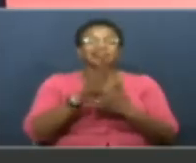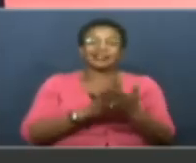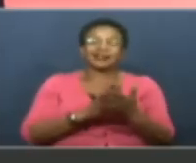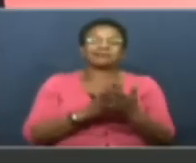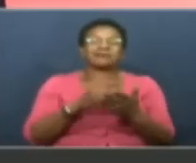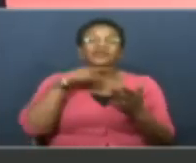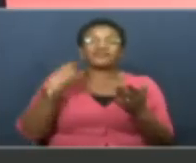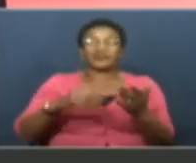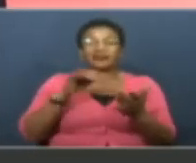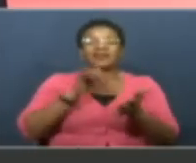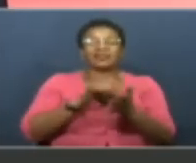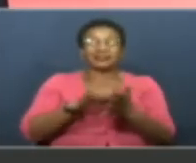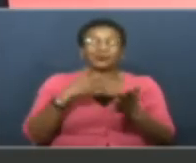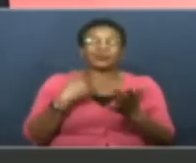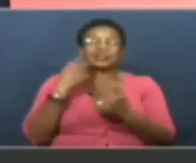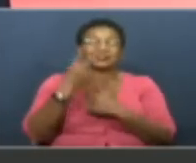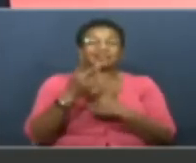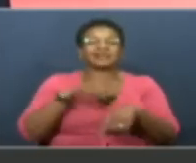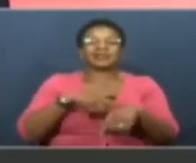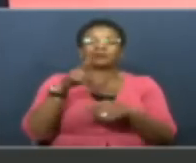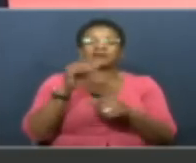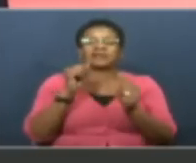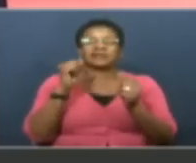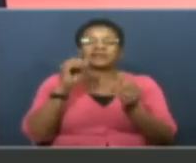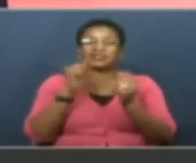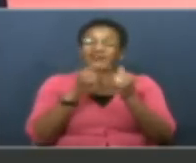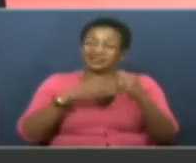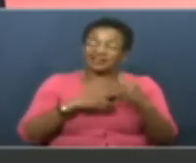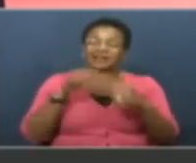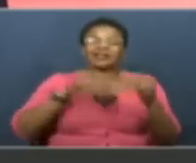that we've encountered during this 2017 election. But on to some other news.